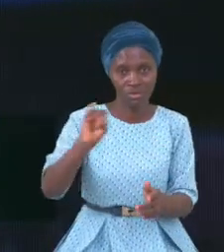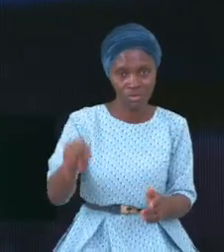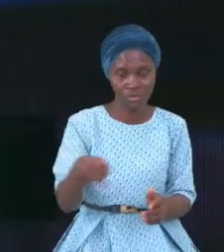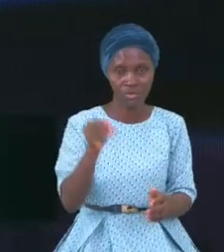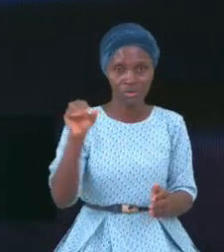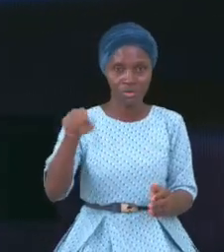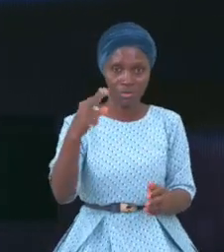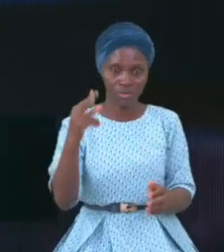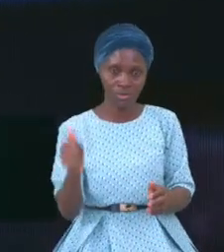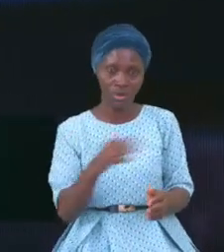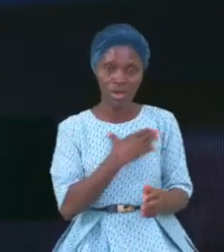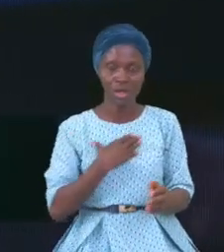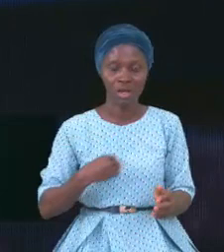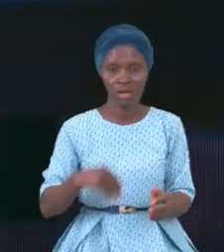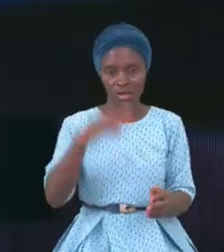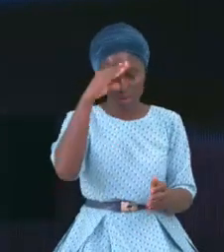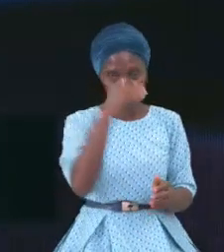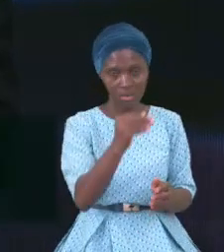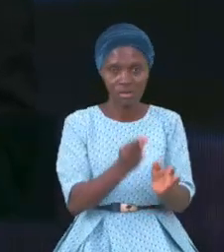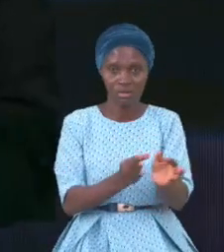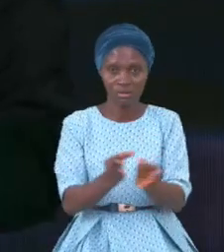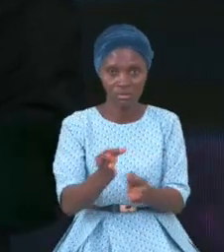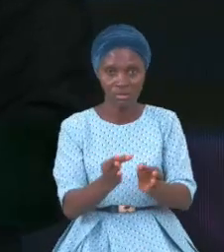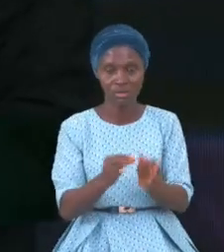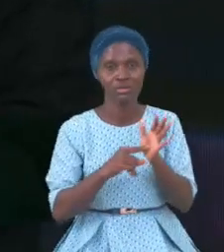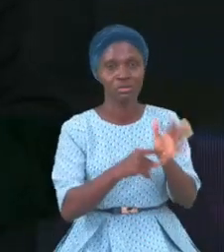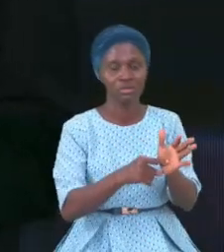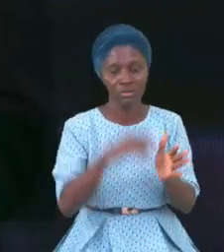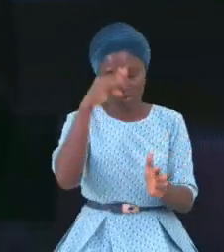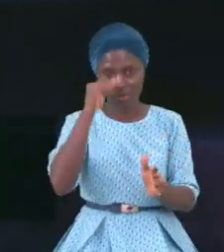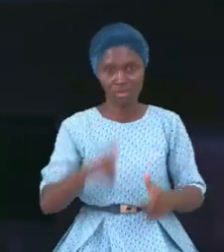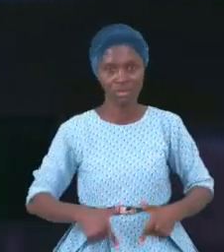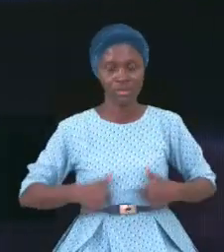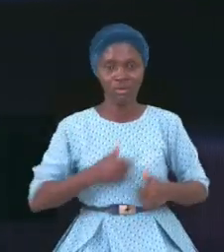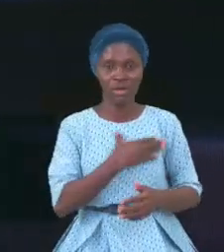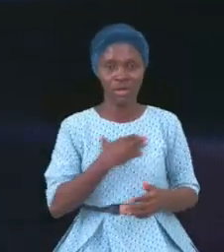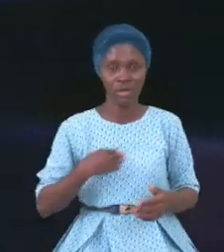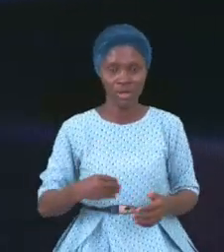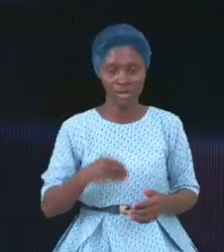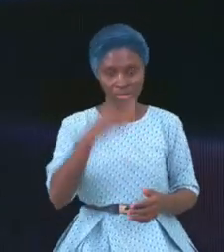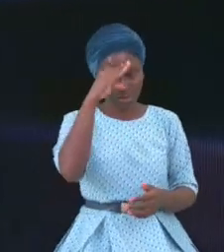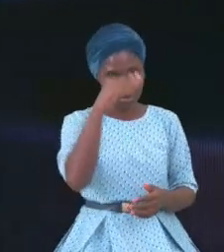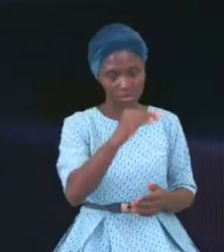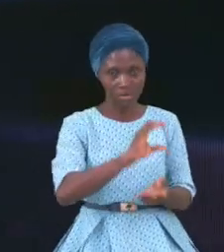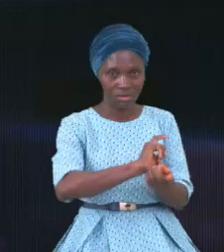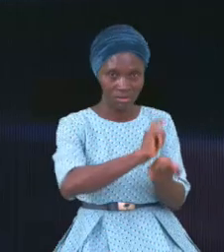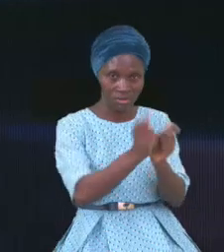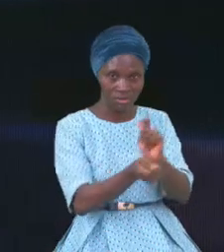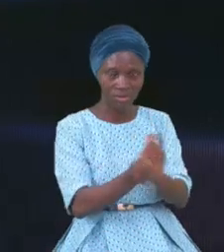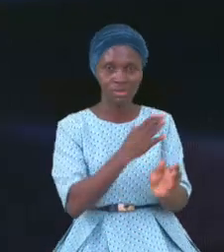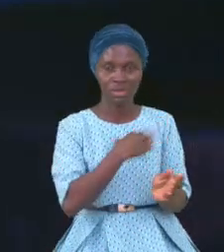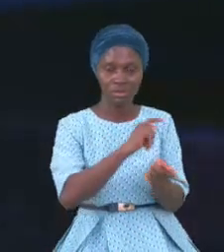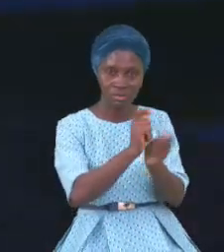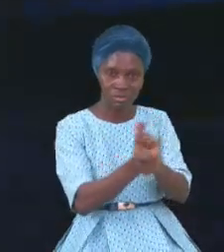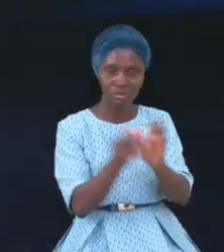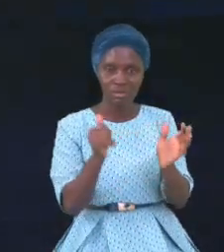life, describes his conversion, describes the change, describes the transformation that